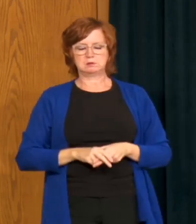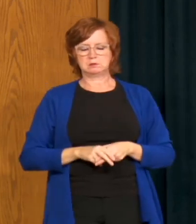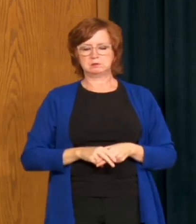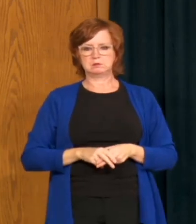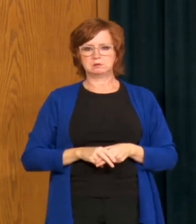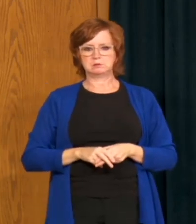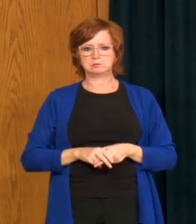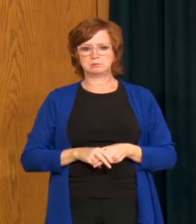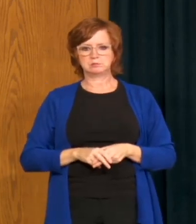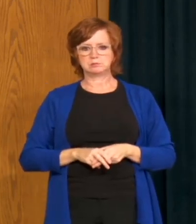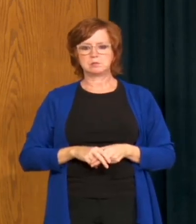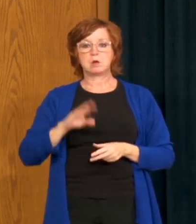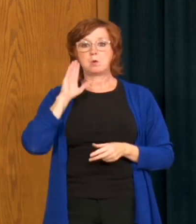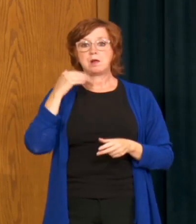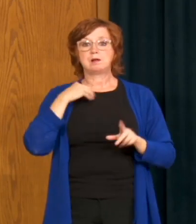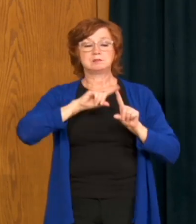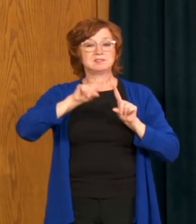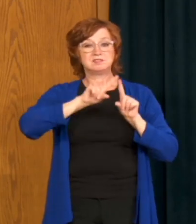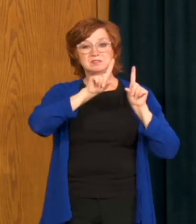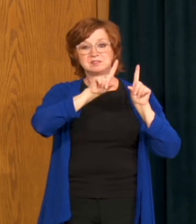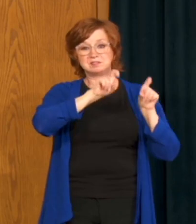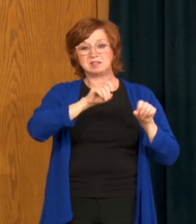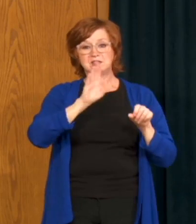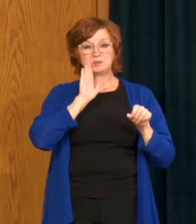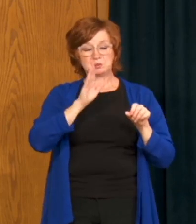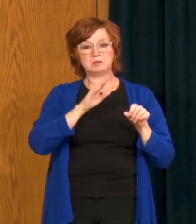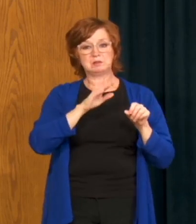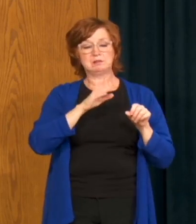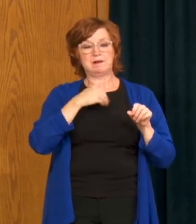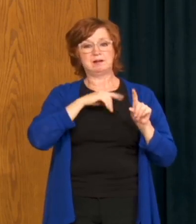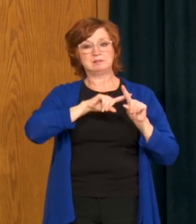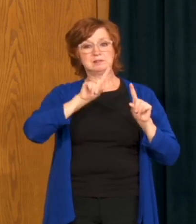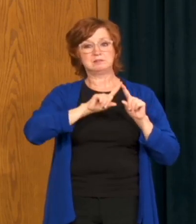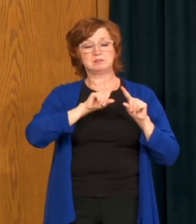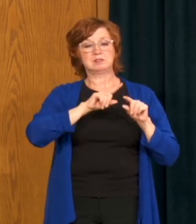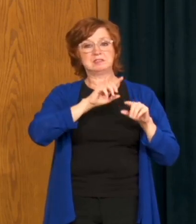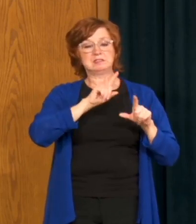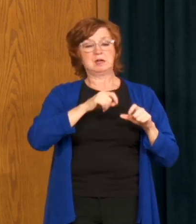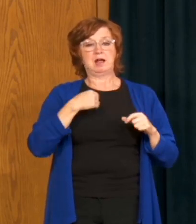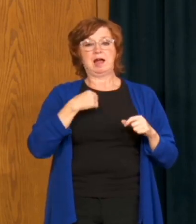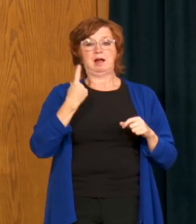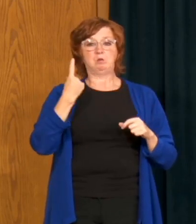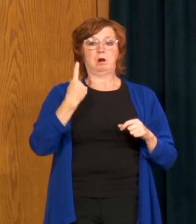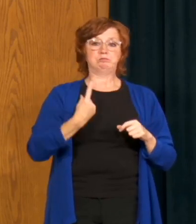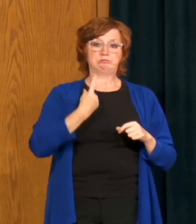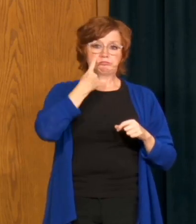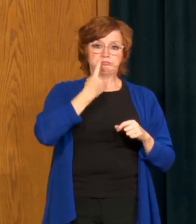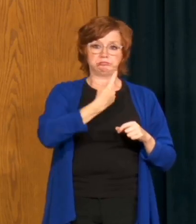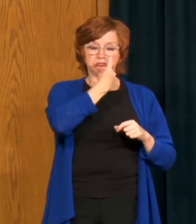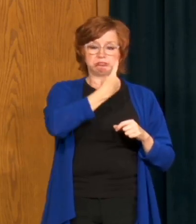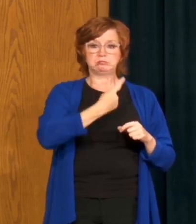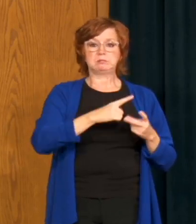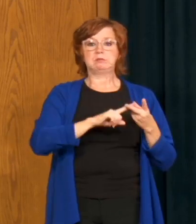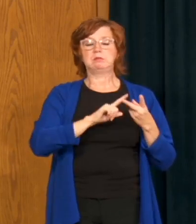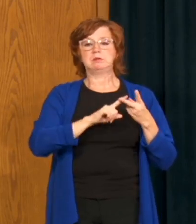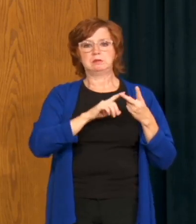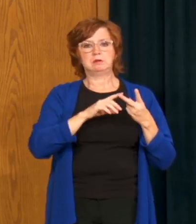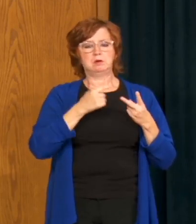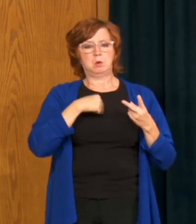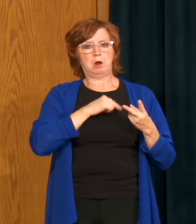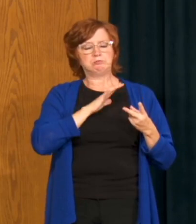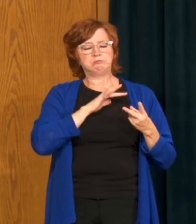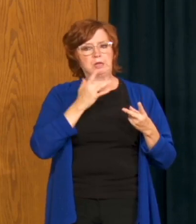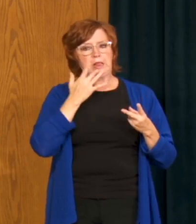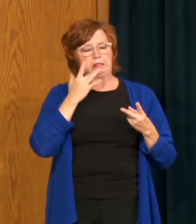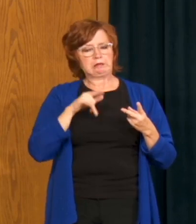in the weeks and months ahead. But right now we're thankful that we have the capacity that we have. We haven't needed to